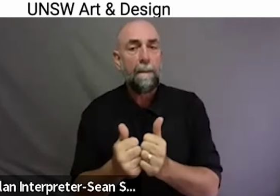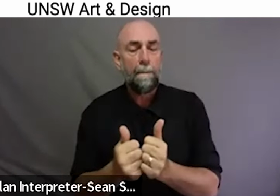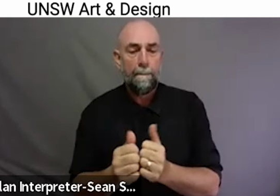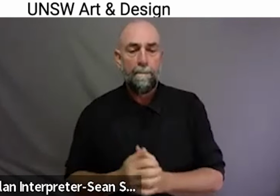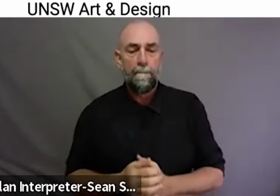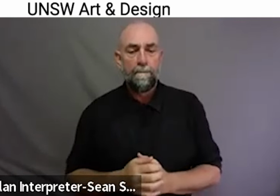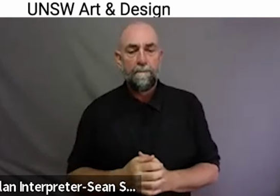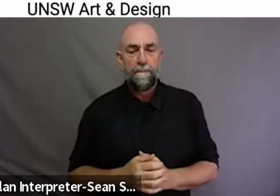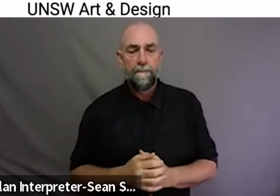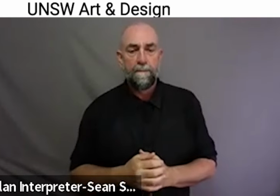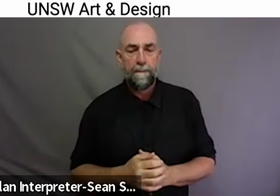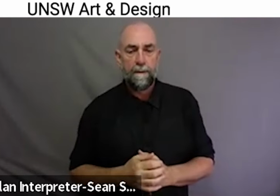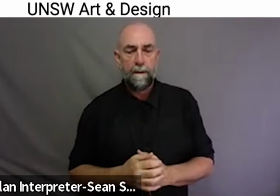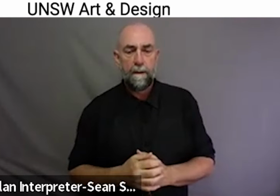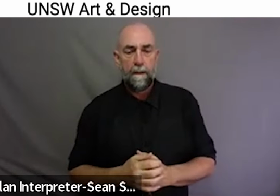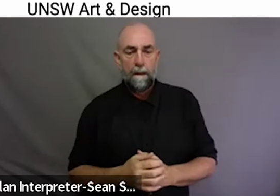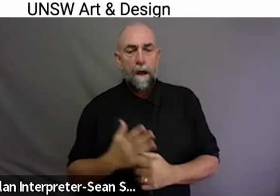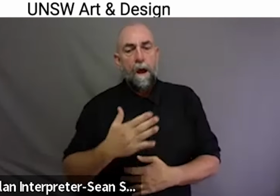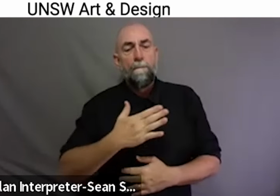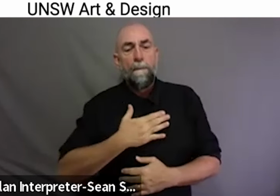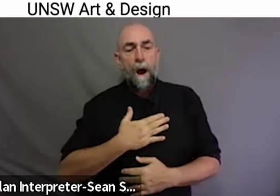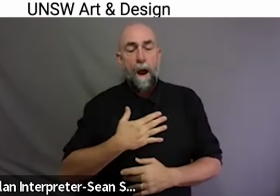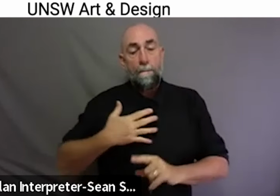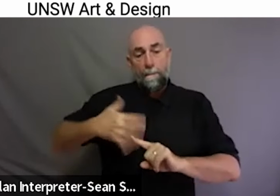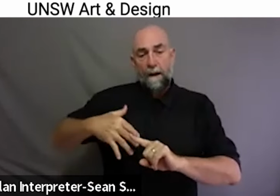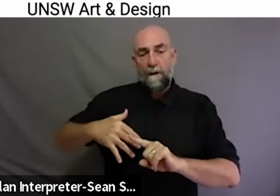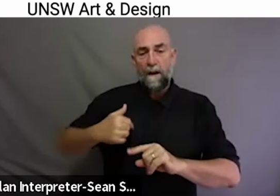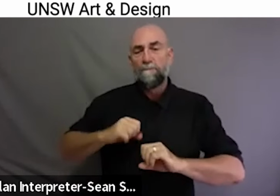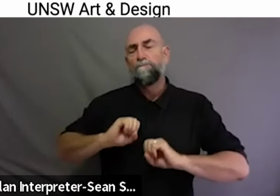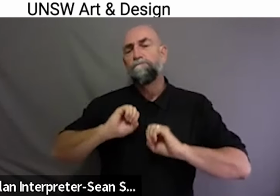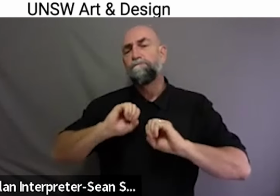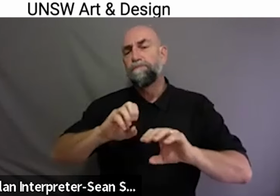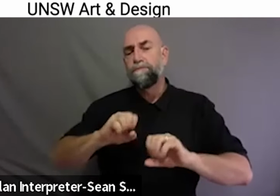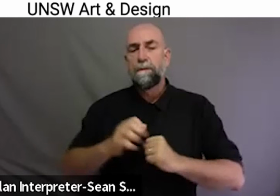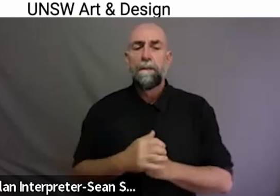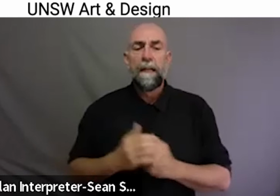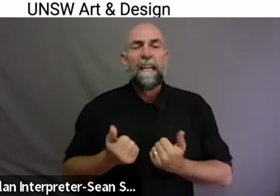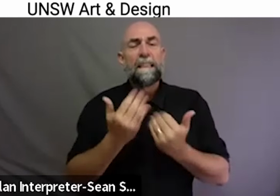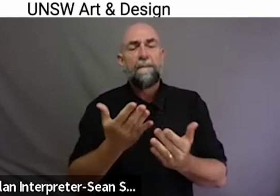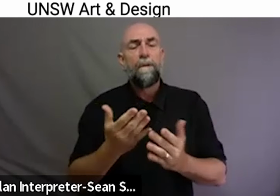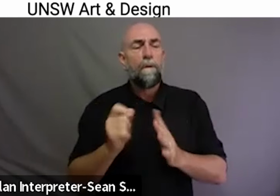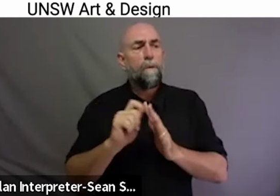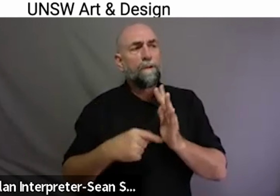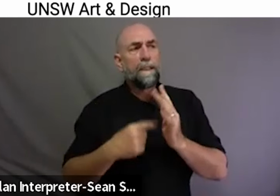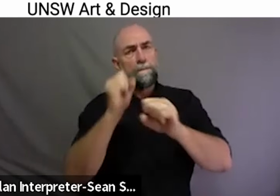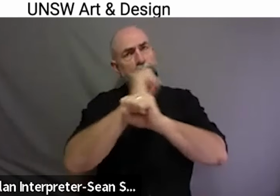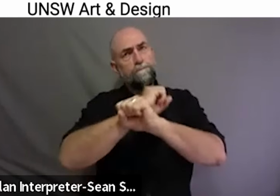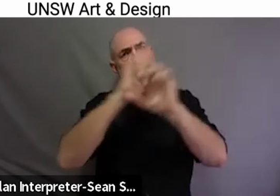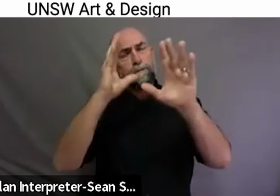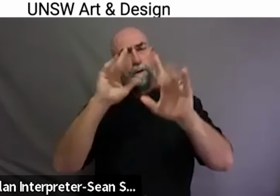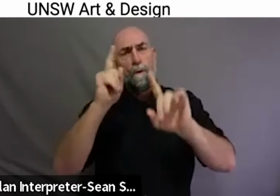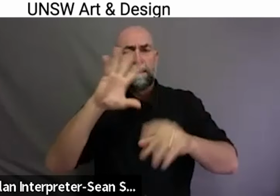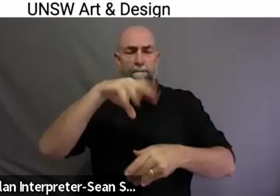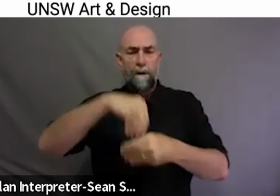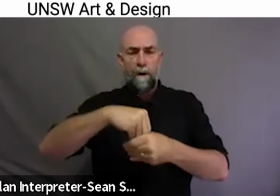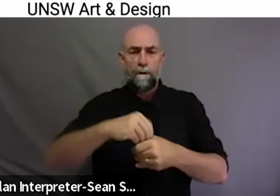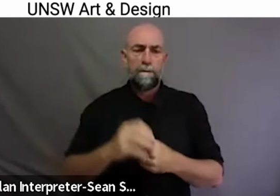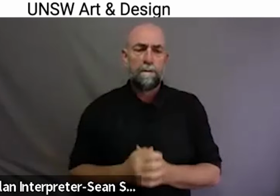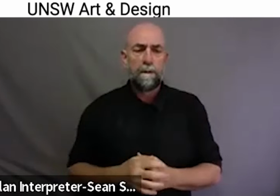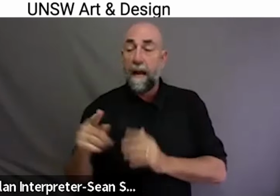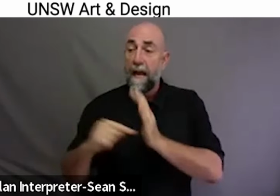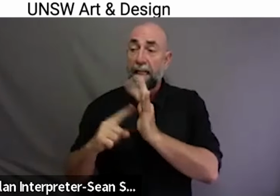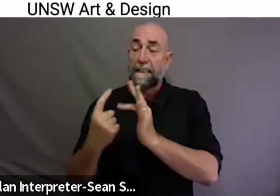So I'm just going to talk a little bit about my background to give, I guess, the project some context. As Terry said, I